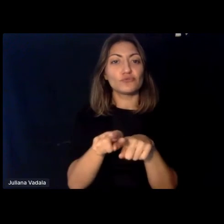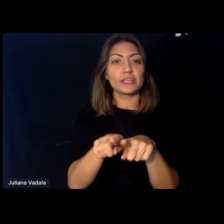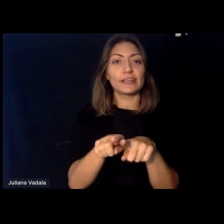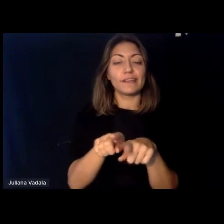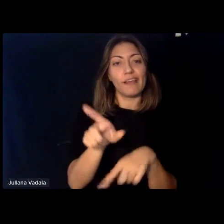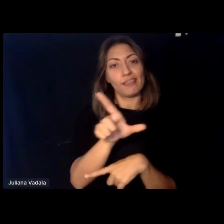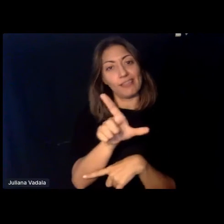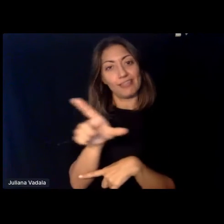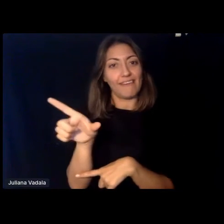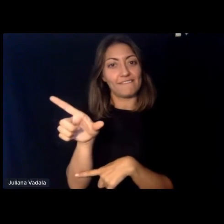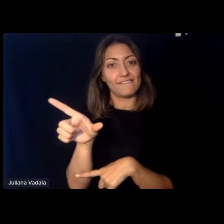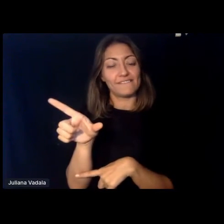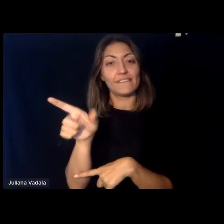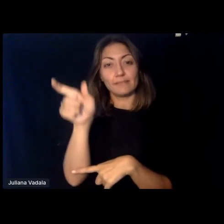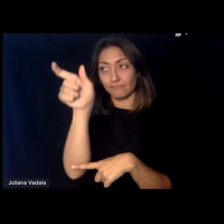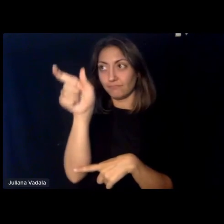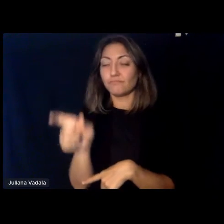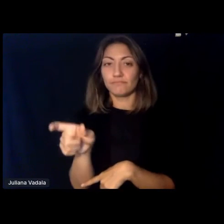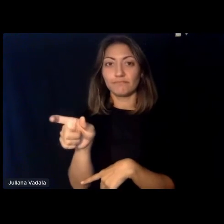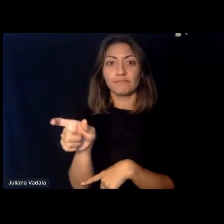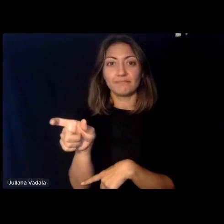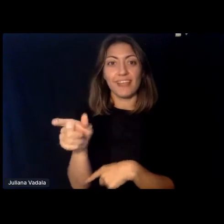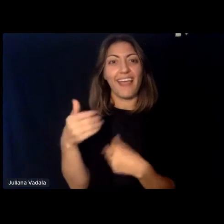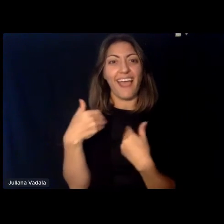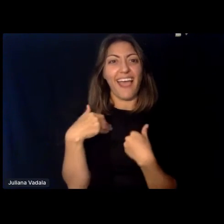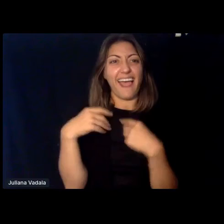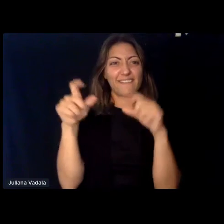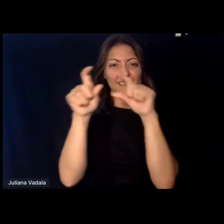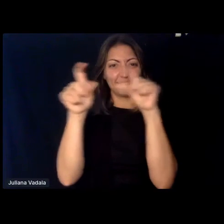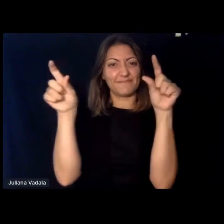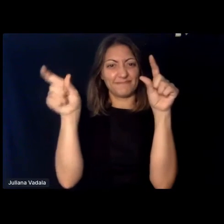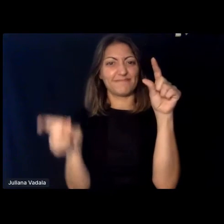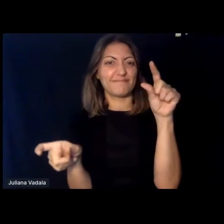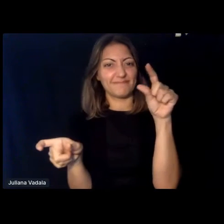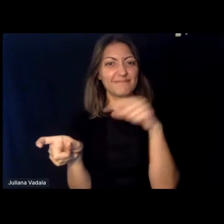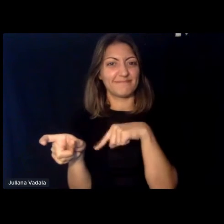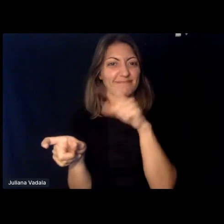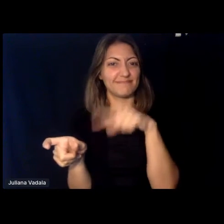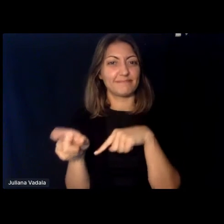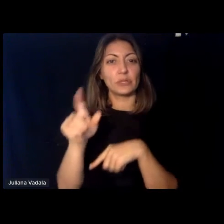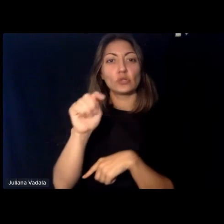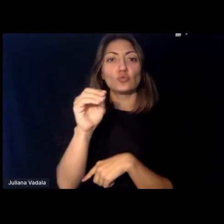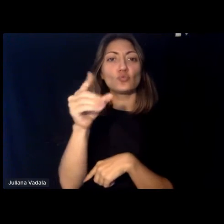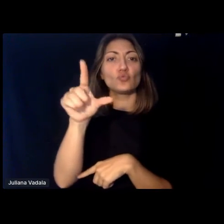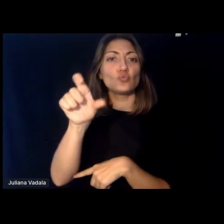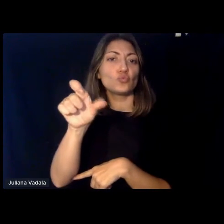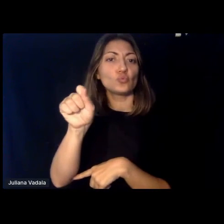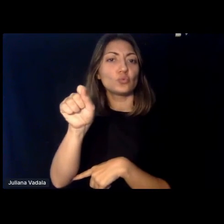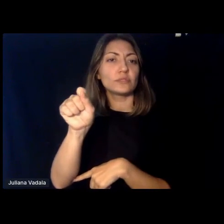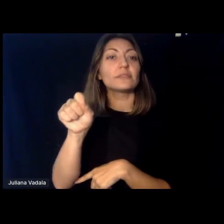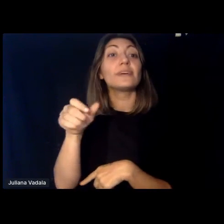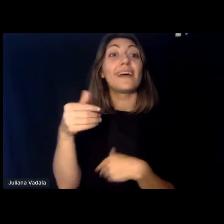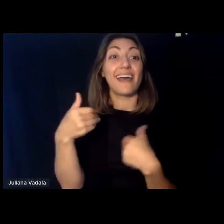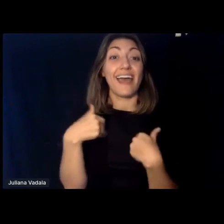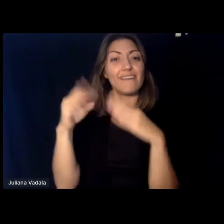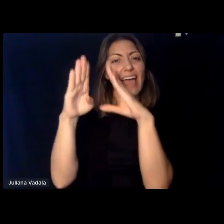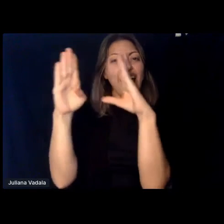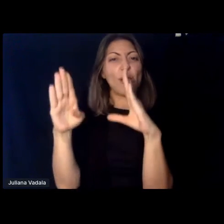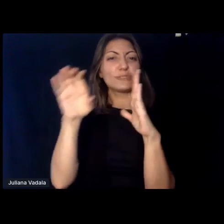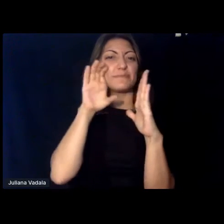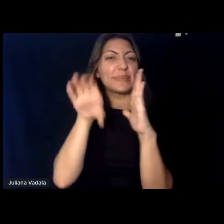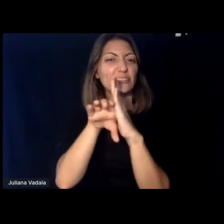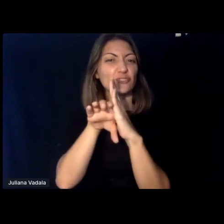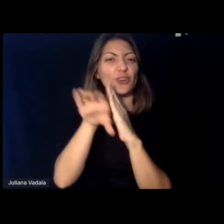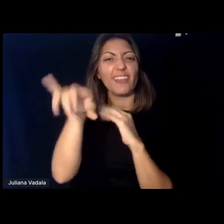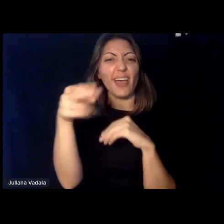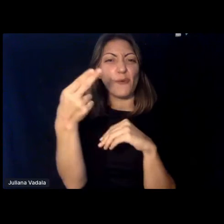toolbar. At the very top is a little house icon that's labeled reception. So this page,